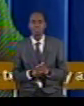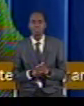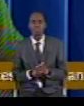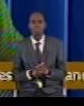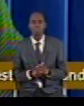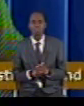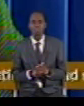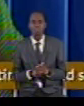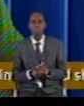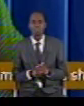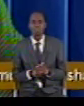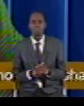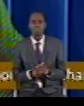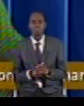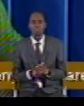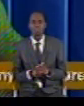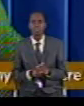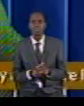rawa